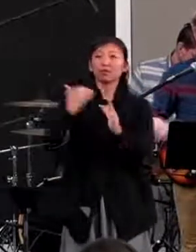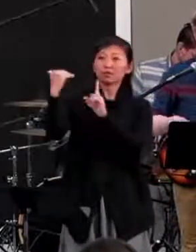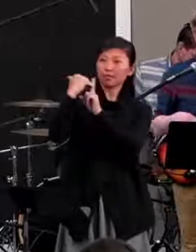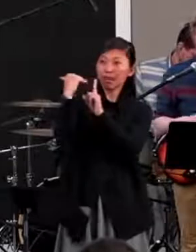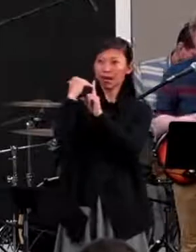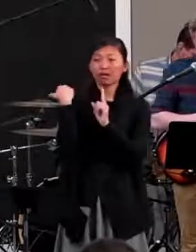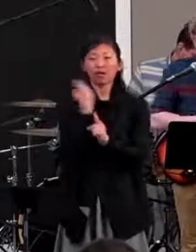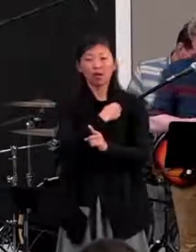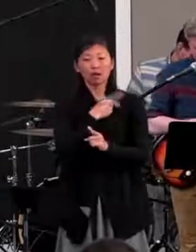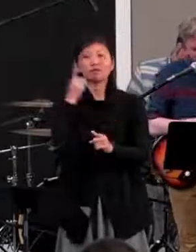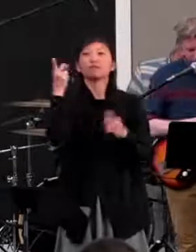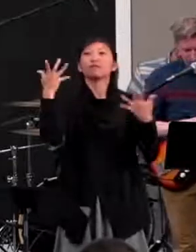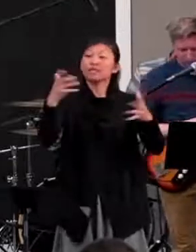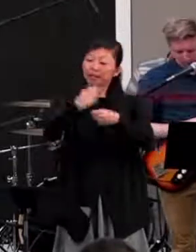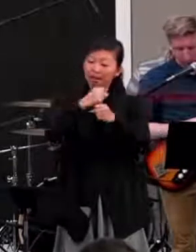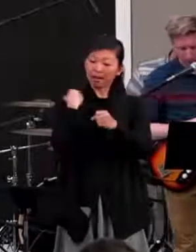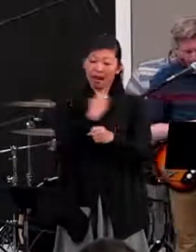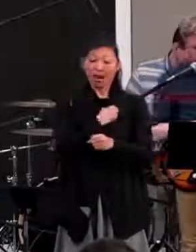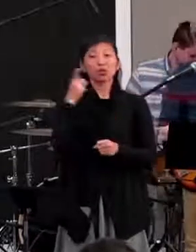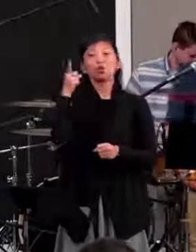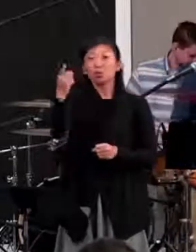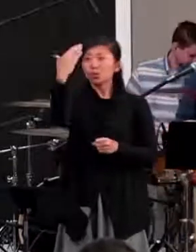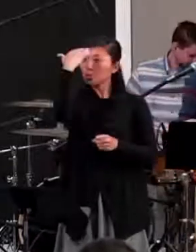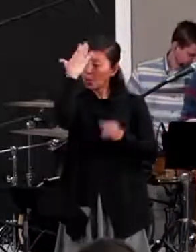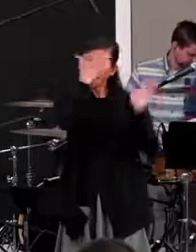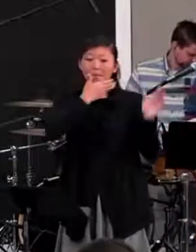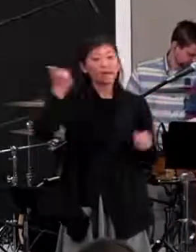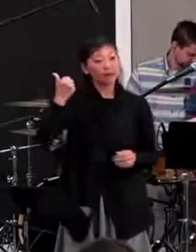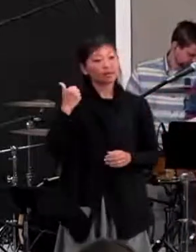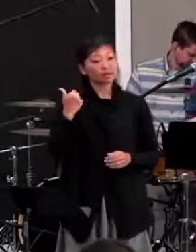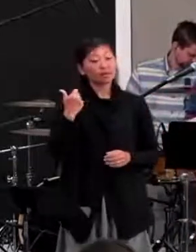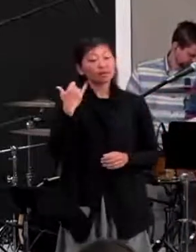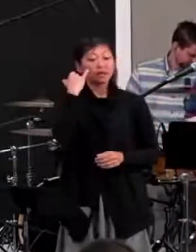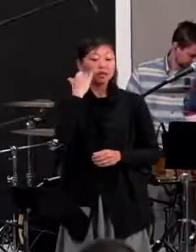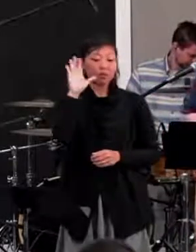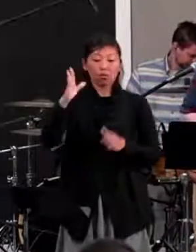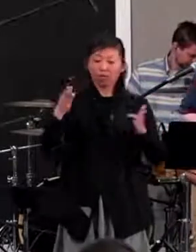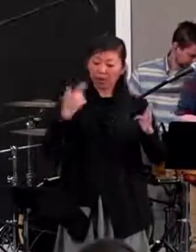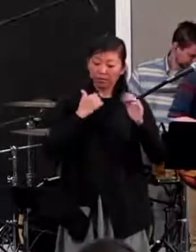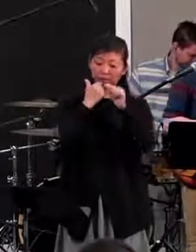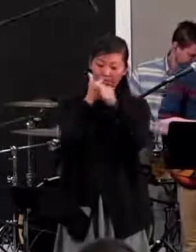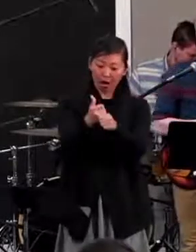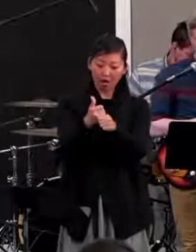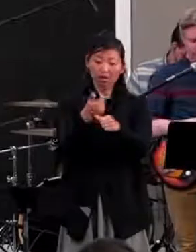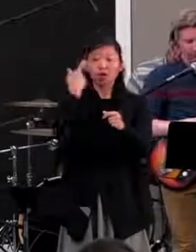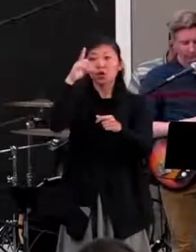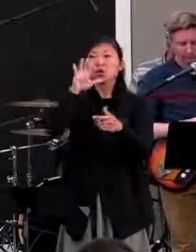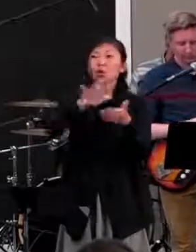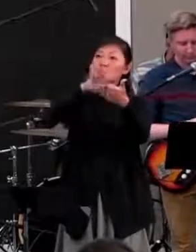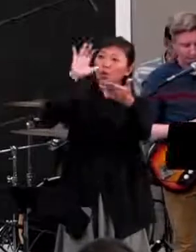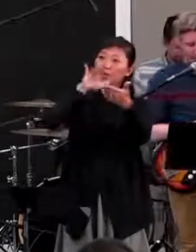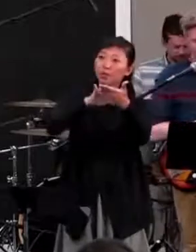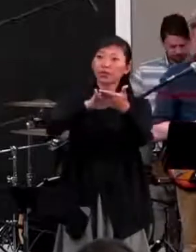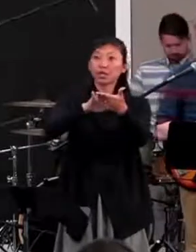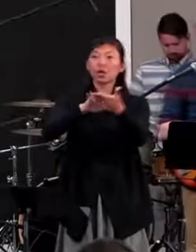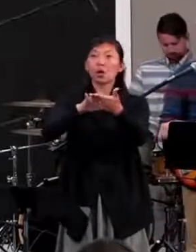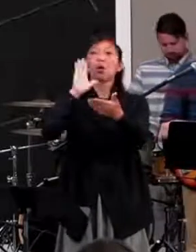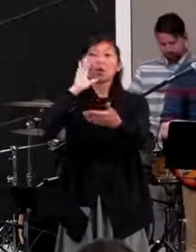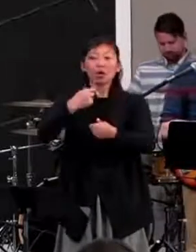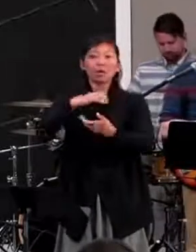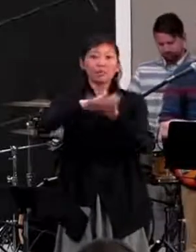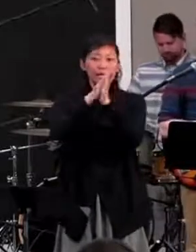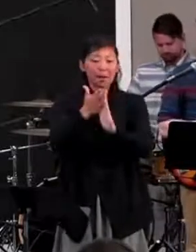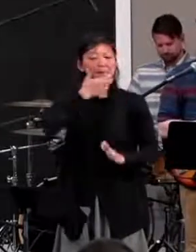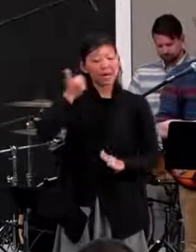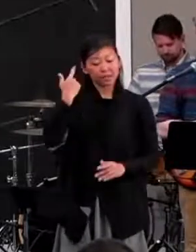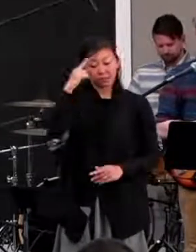you have created us and you know best. And would we follow your ways for your glory and for what's best for us?